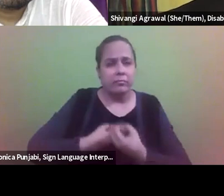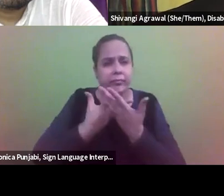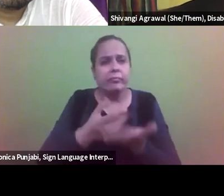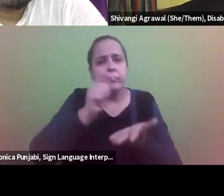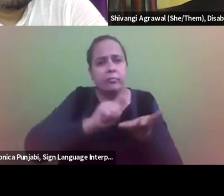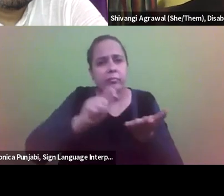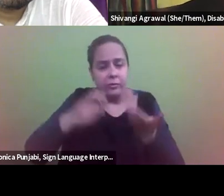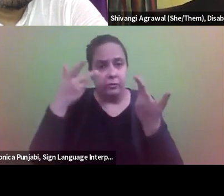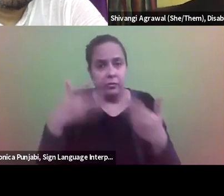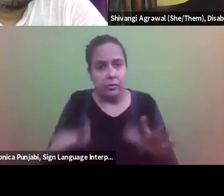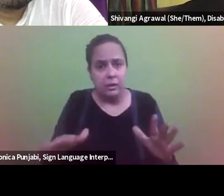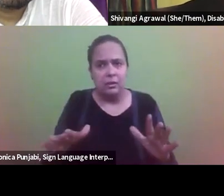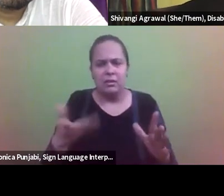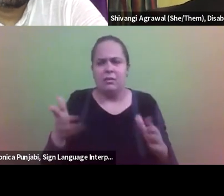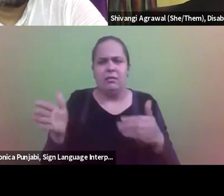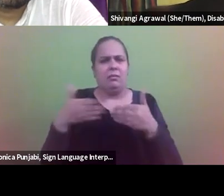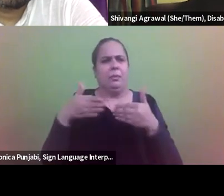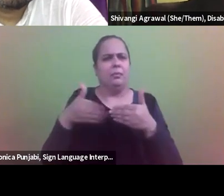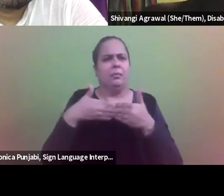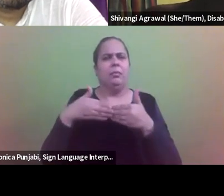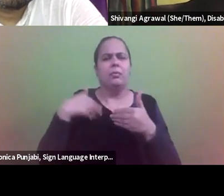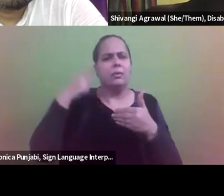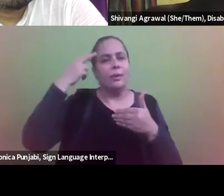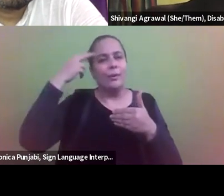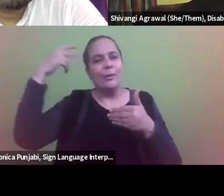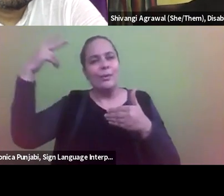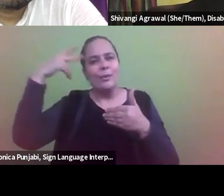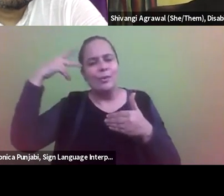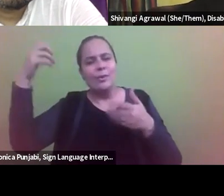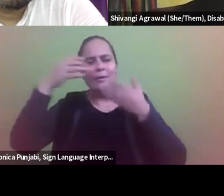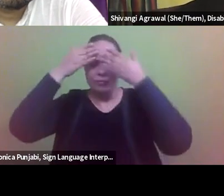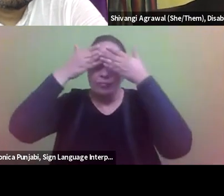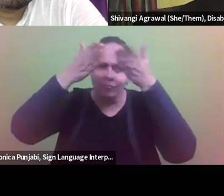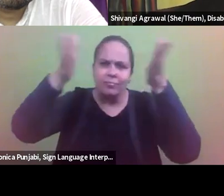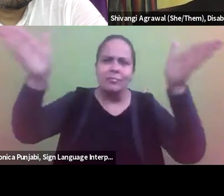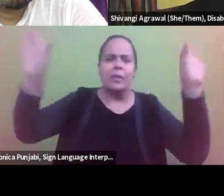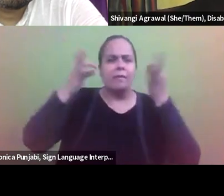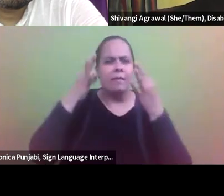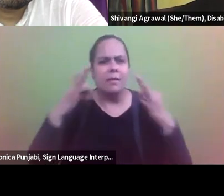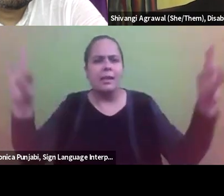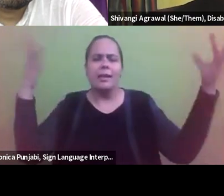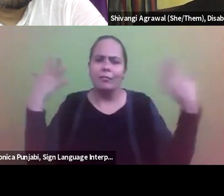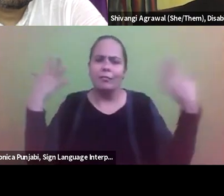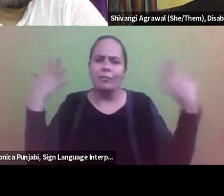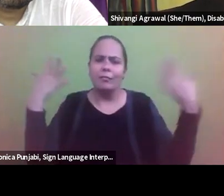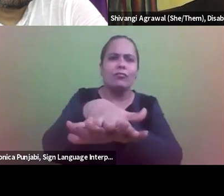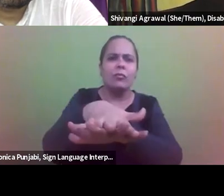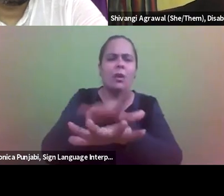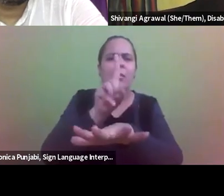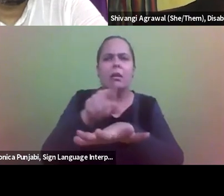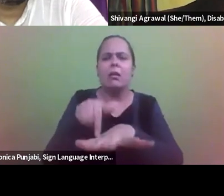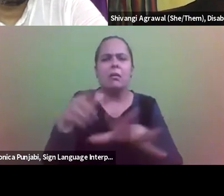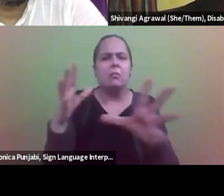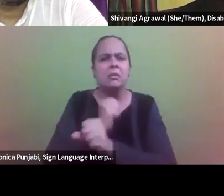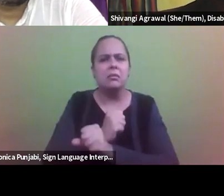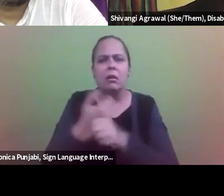it like restricts the imagination of how we can collectivize, of how we can come together, because that is